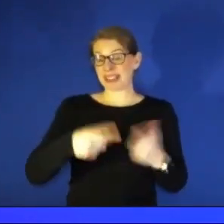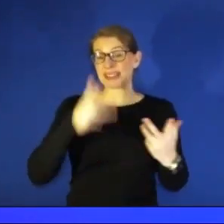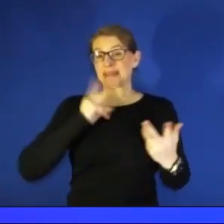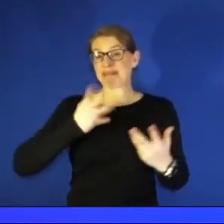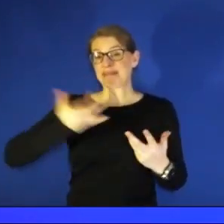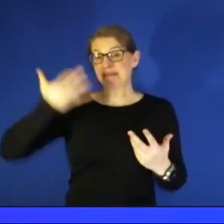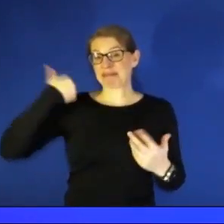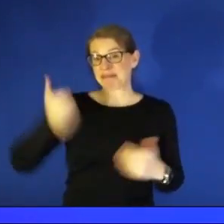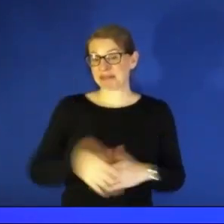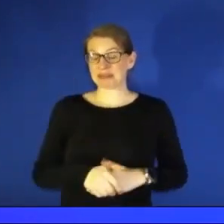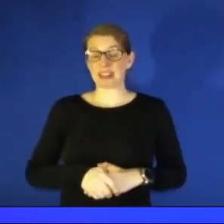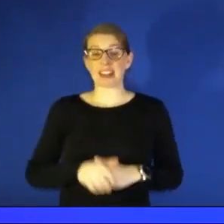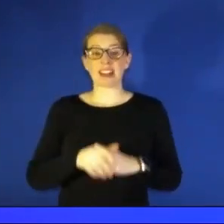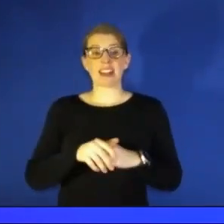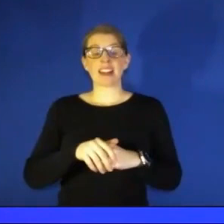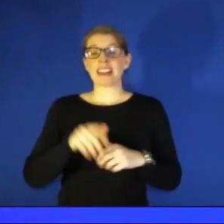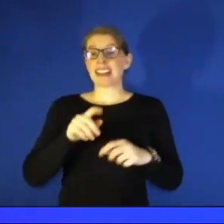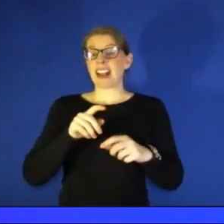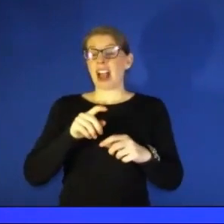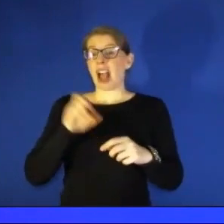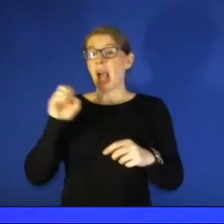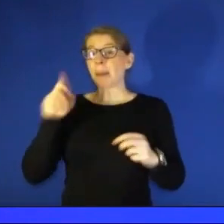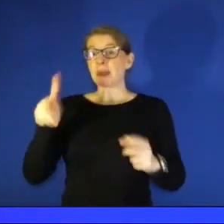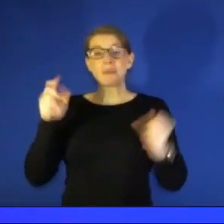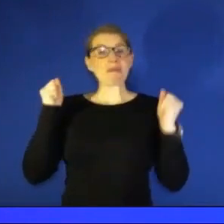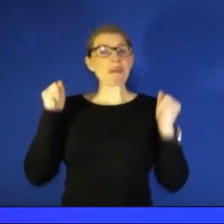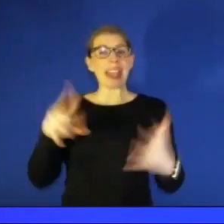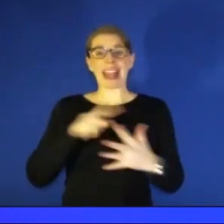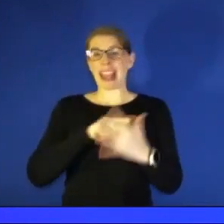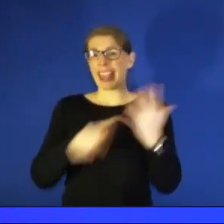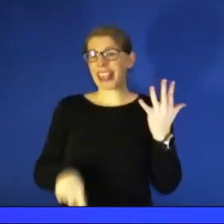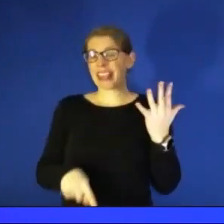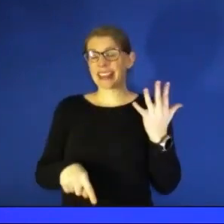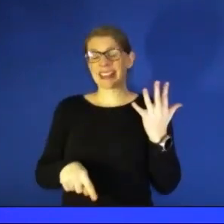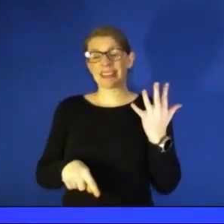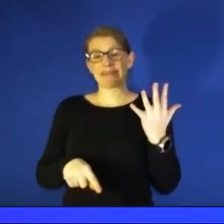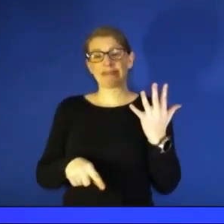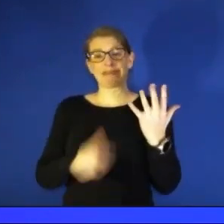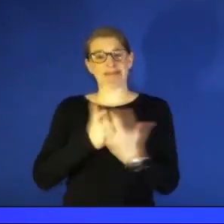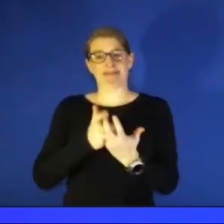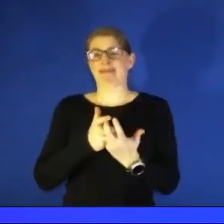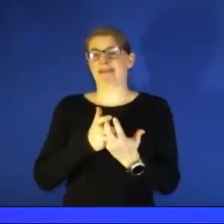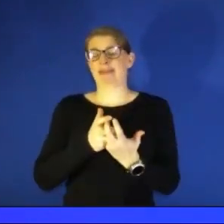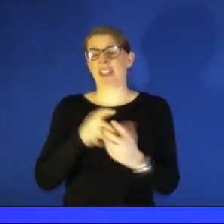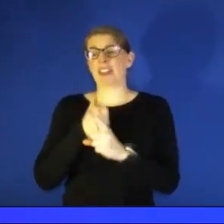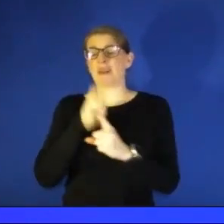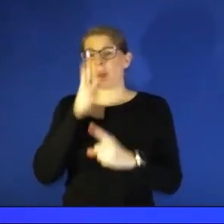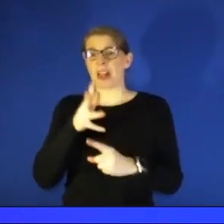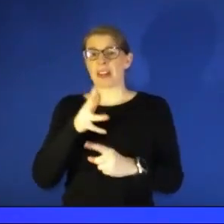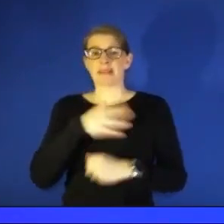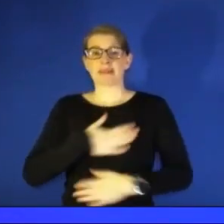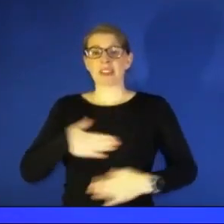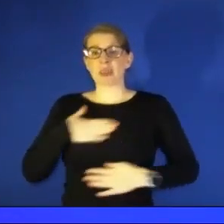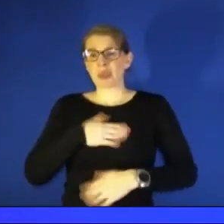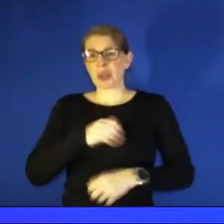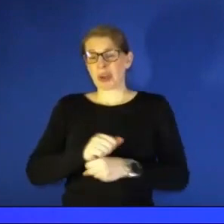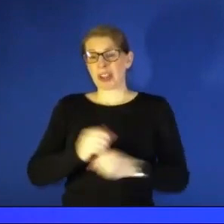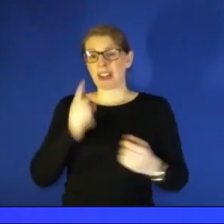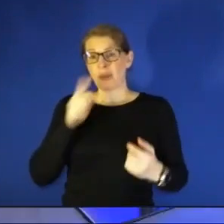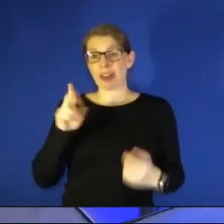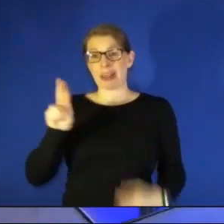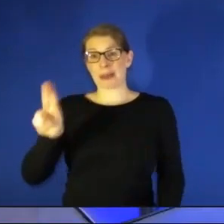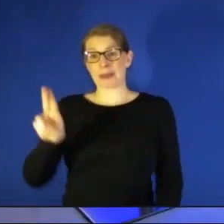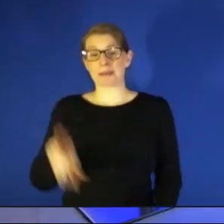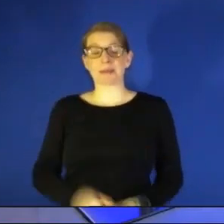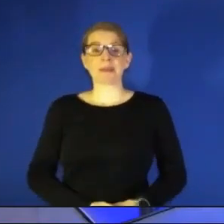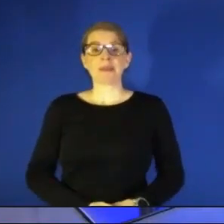many opportunities, and I just think you'll really, really enjoy working for our health system. And on that note, I have a final